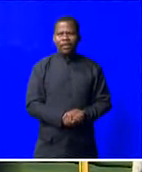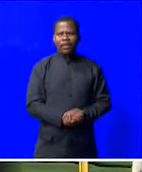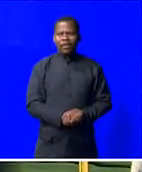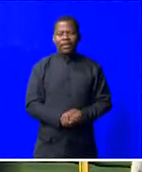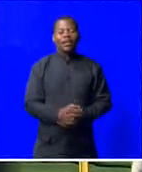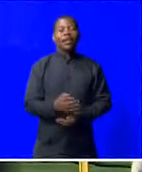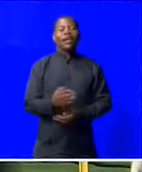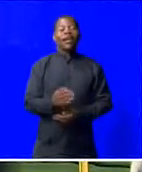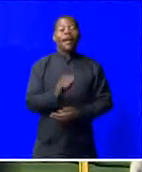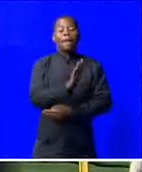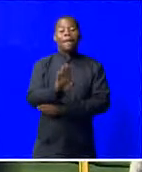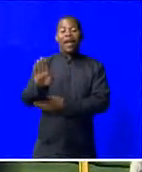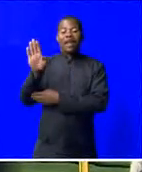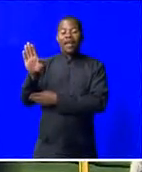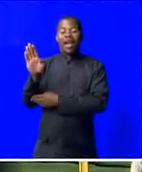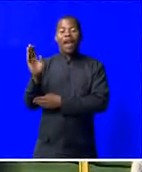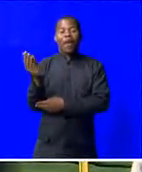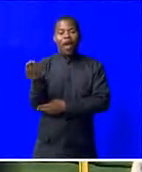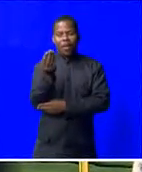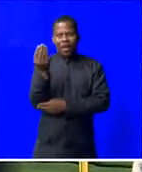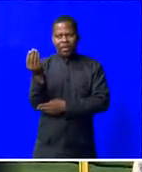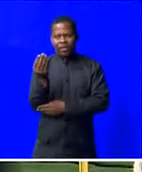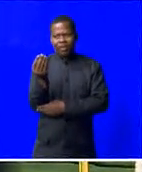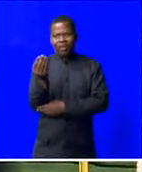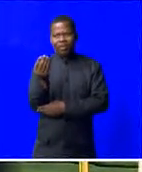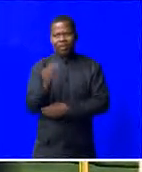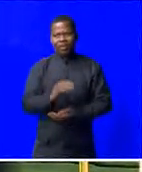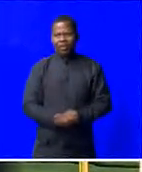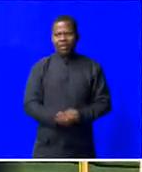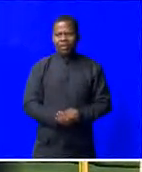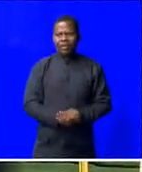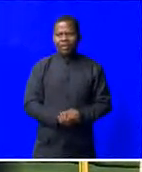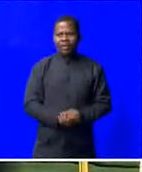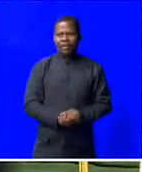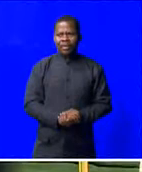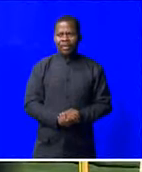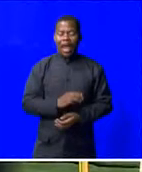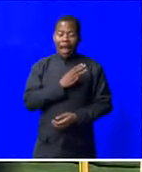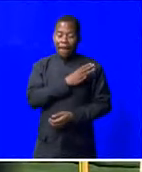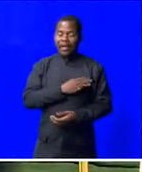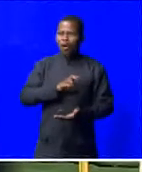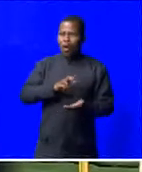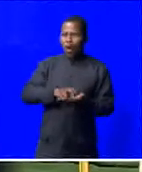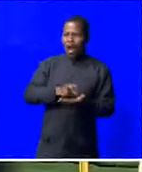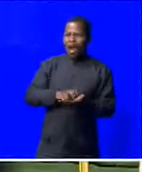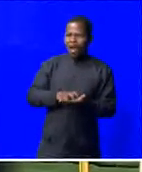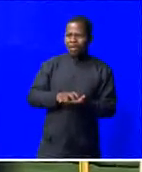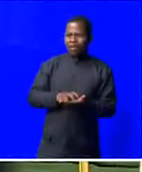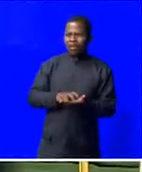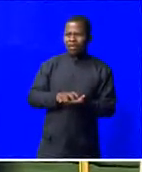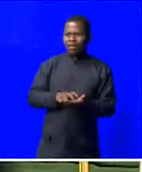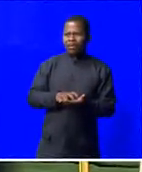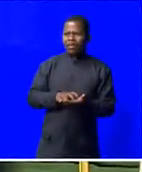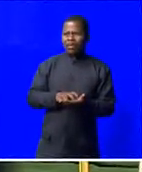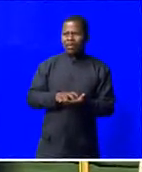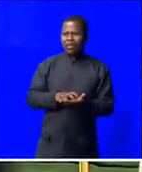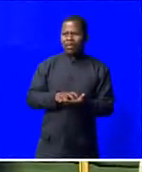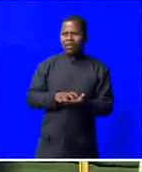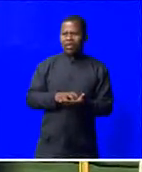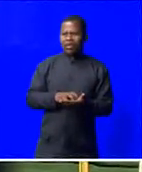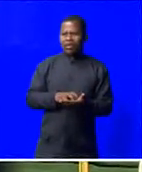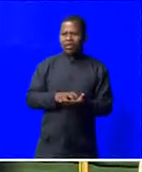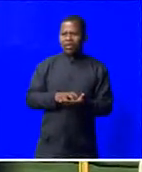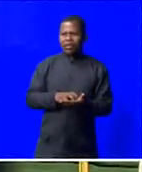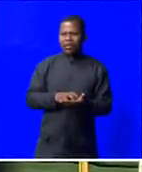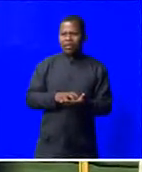Bye, we know apagati. Siyabonga ichi. Ngicela ke ungumele kancane ngito wathi ukuthi ngijinge